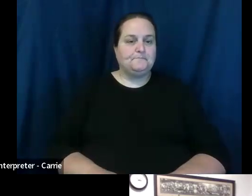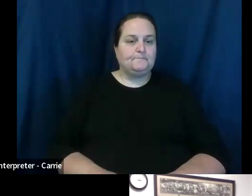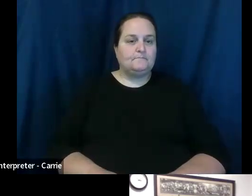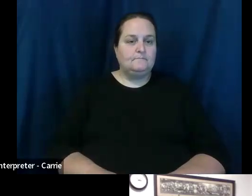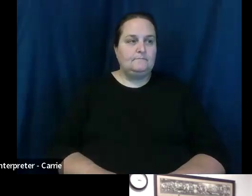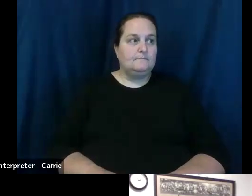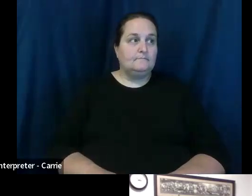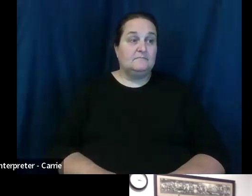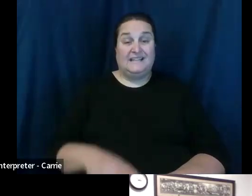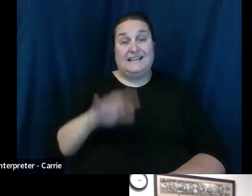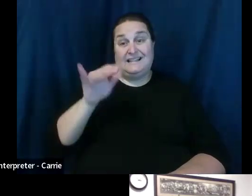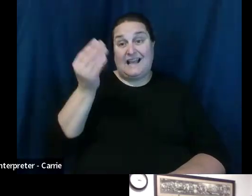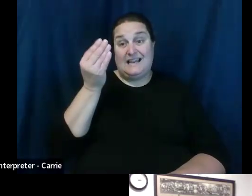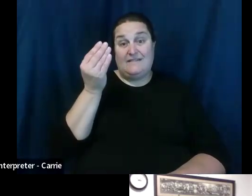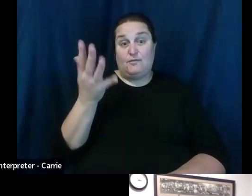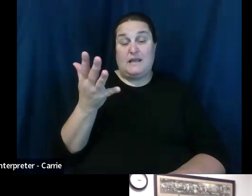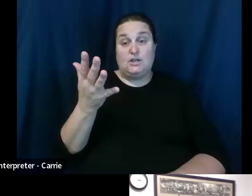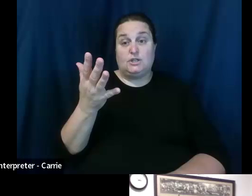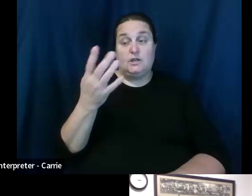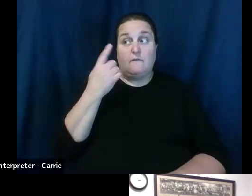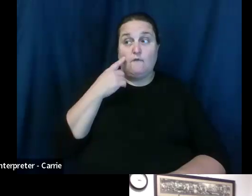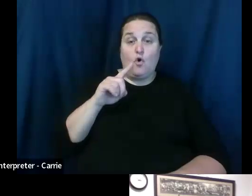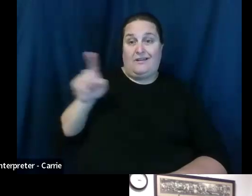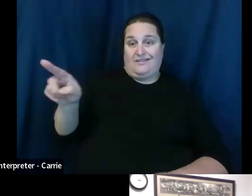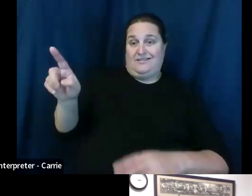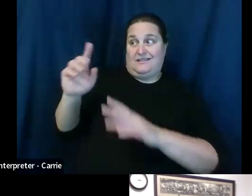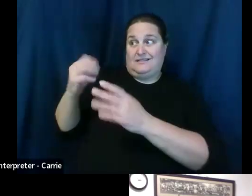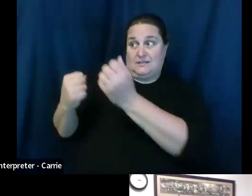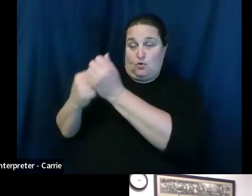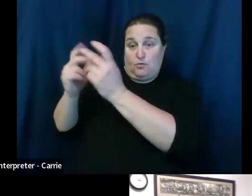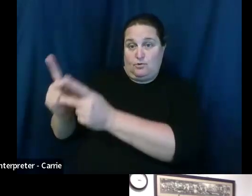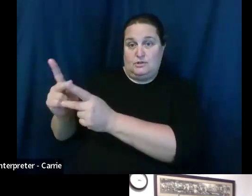But this information is just as much for them as it is for you.